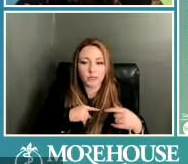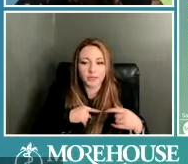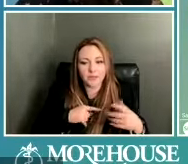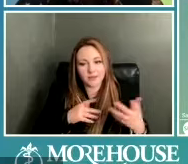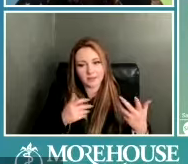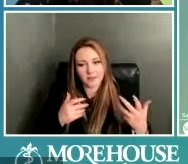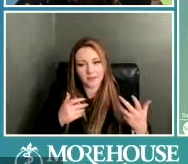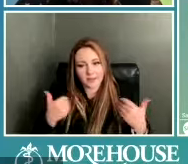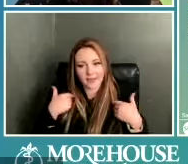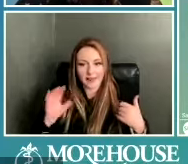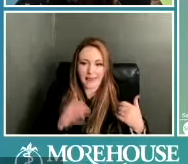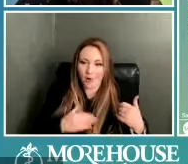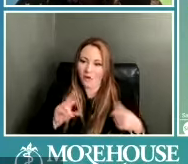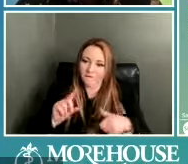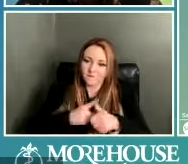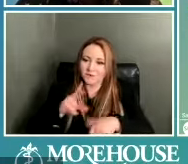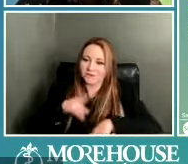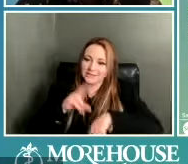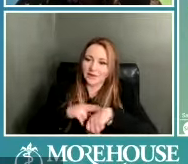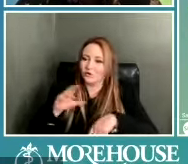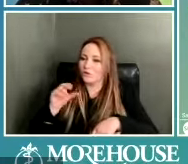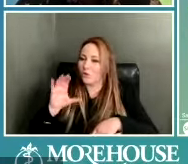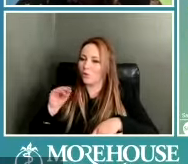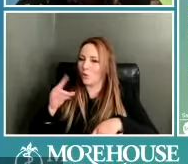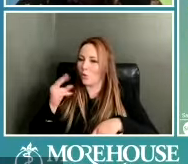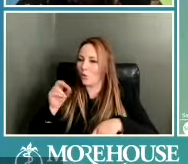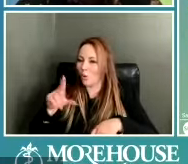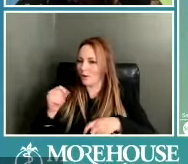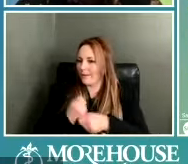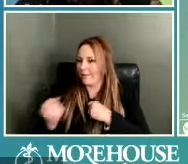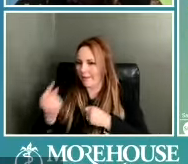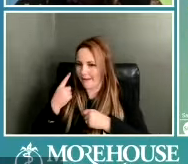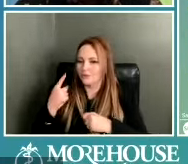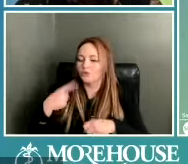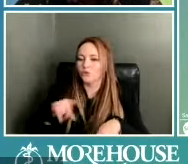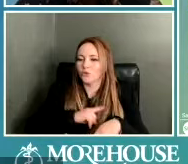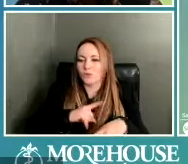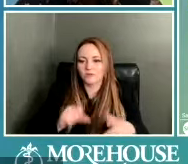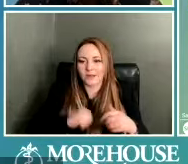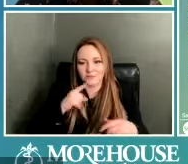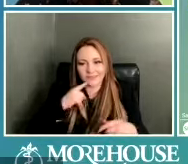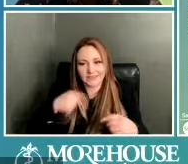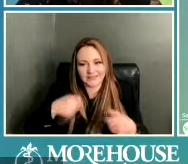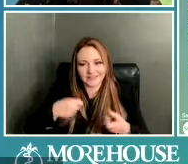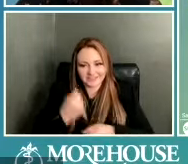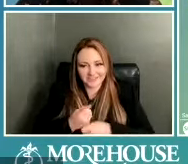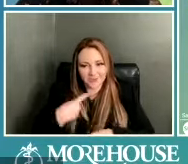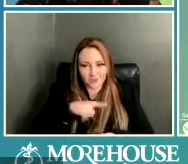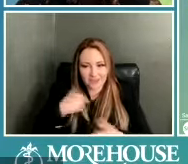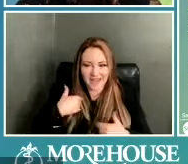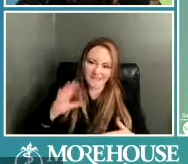convened our first national cohort on last year. And we are proud to say that with this year, we convened our